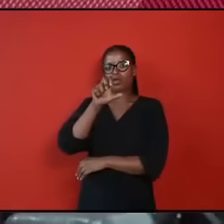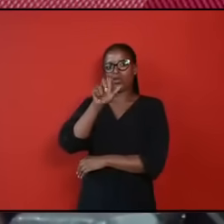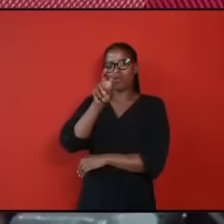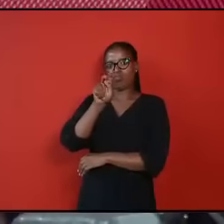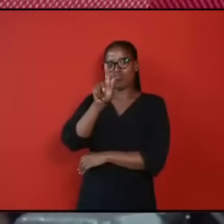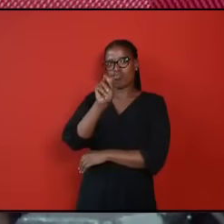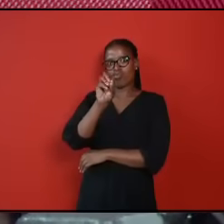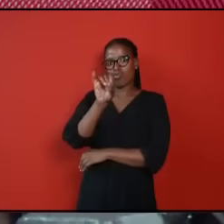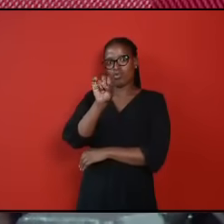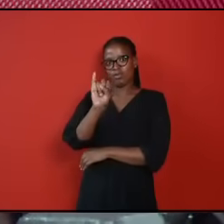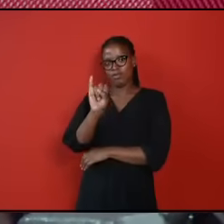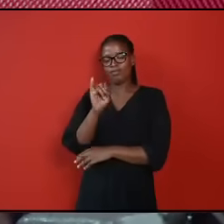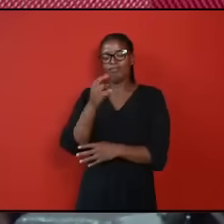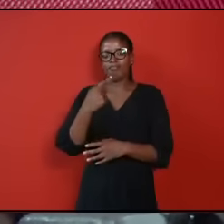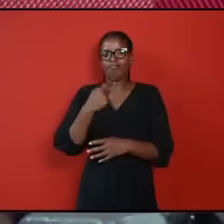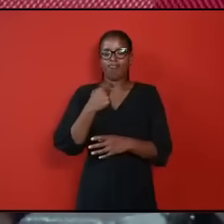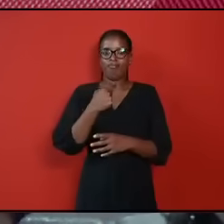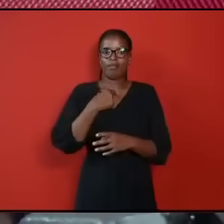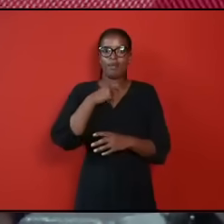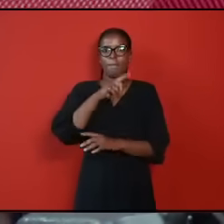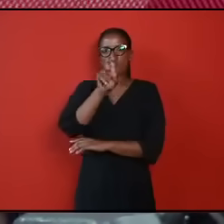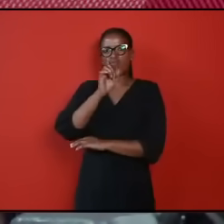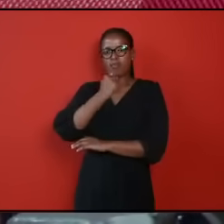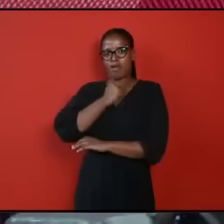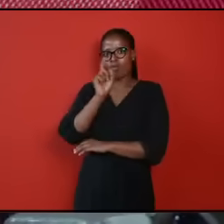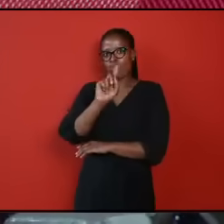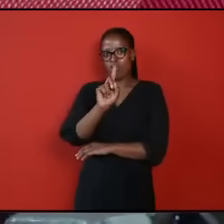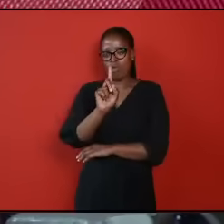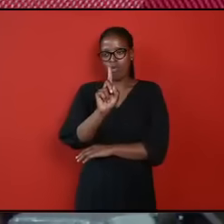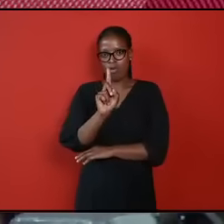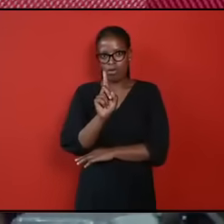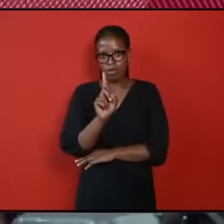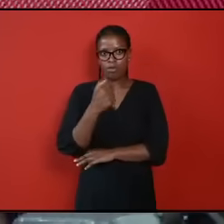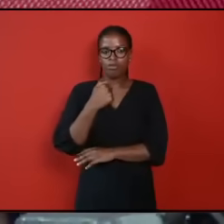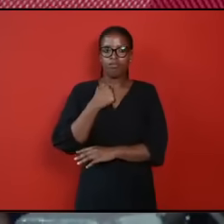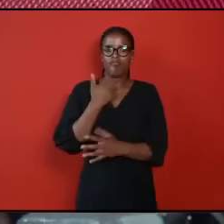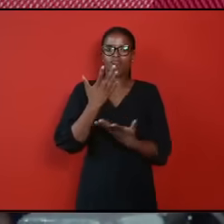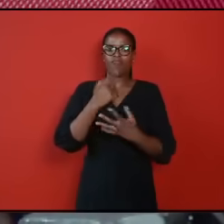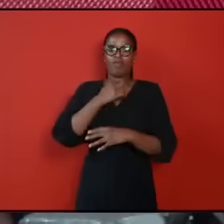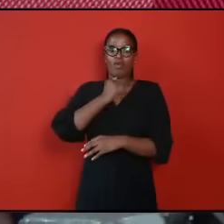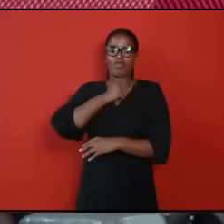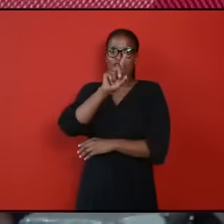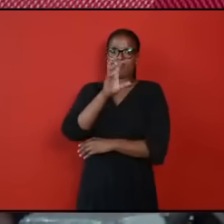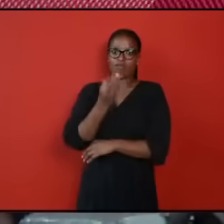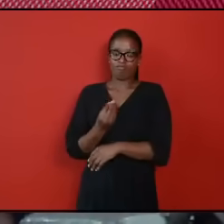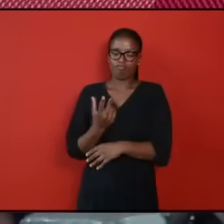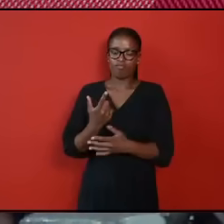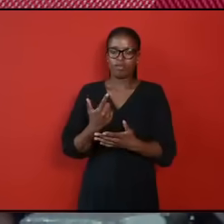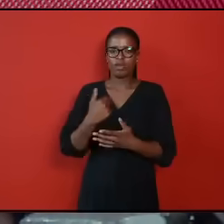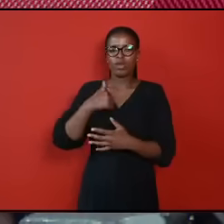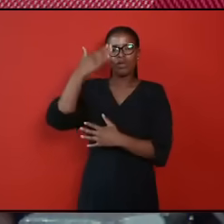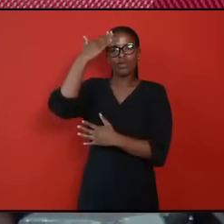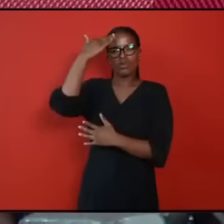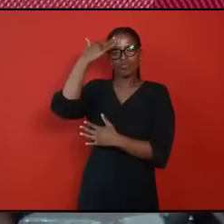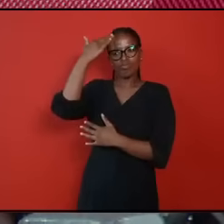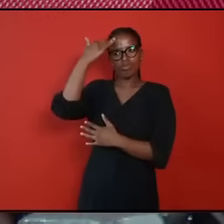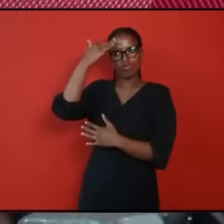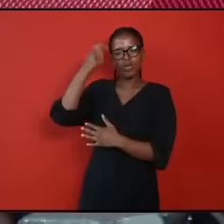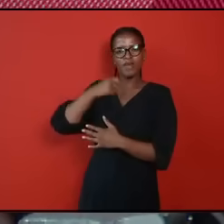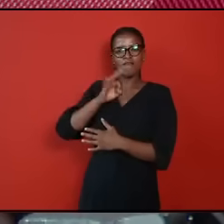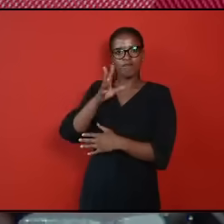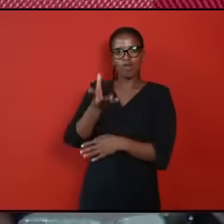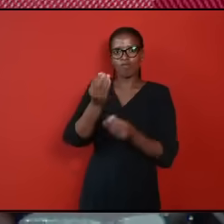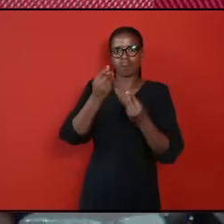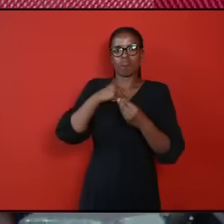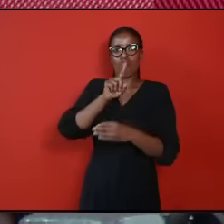Times. My question, I'm going back into election talk now. I want to find out from